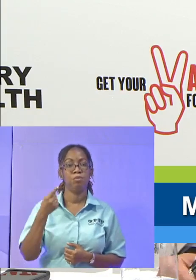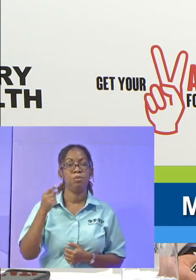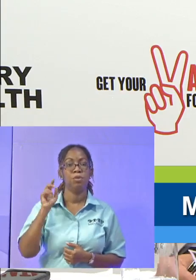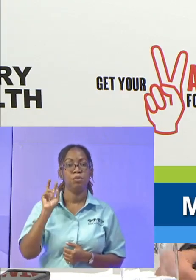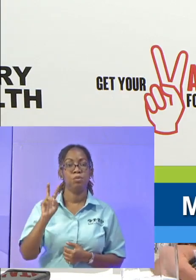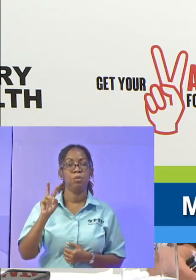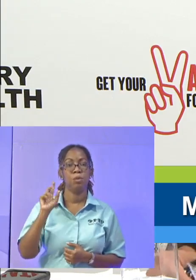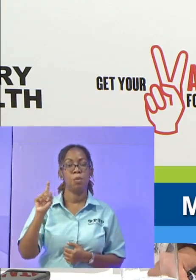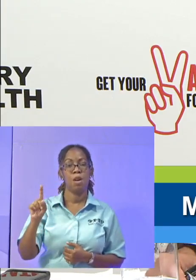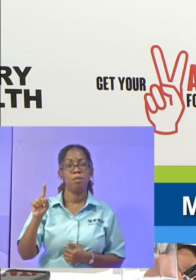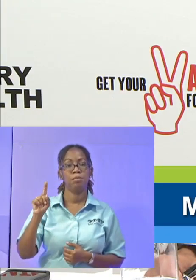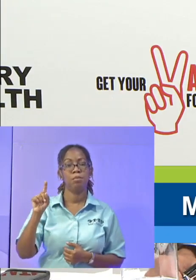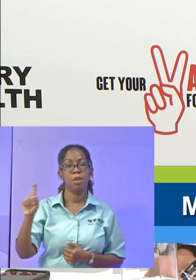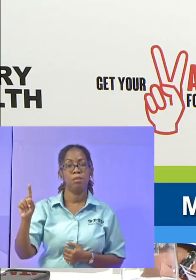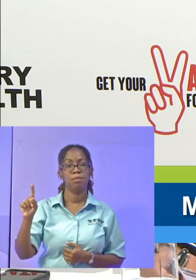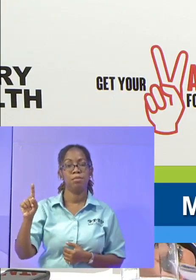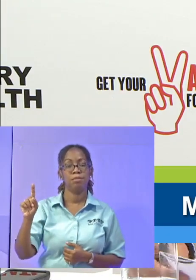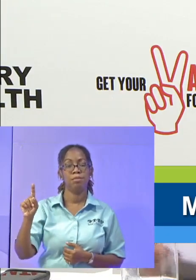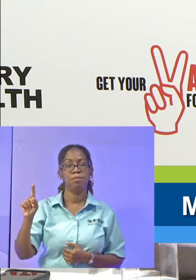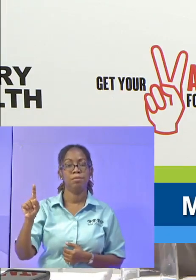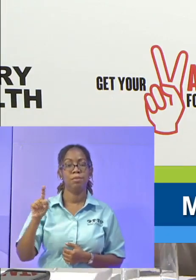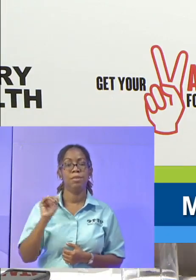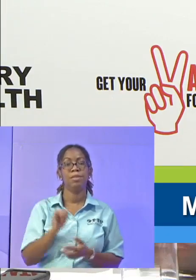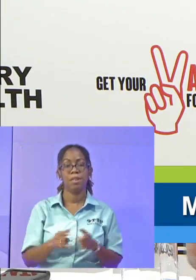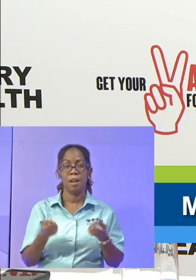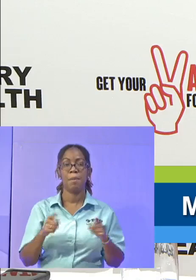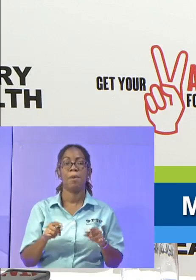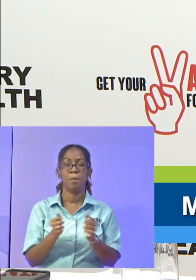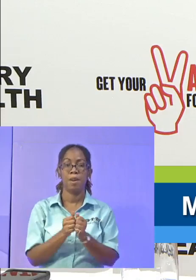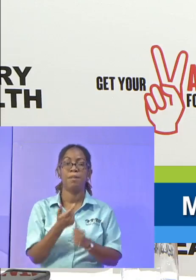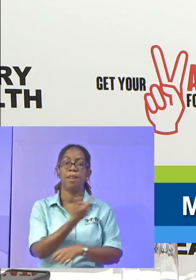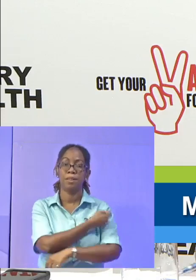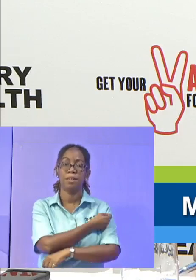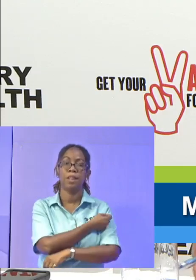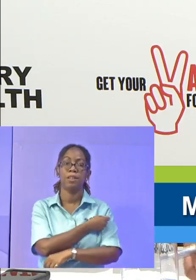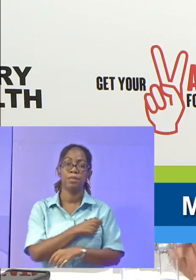107,211. So that is what is happening on the vaccination front.